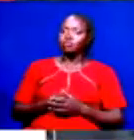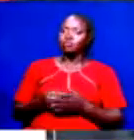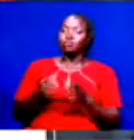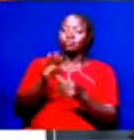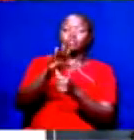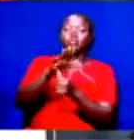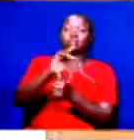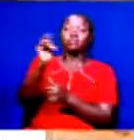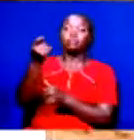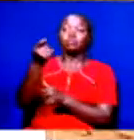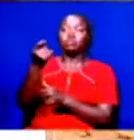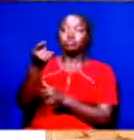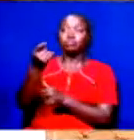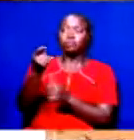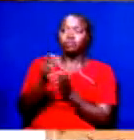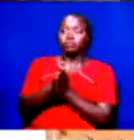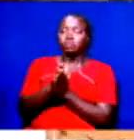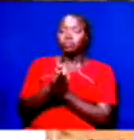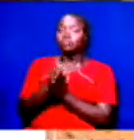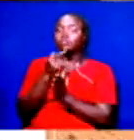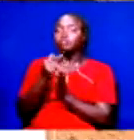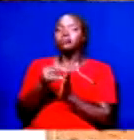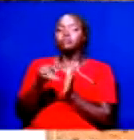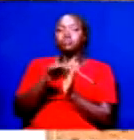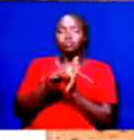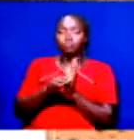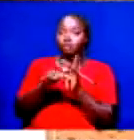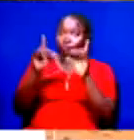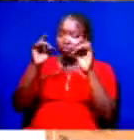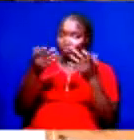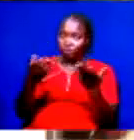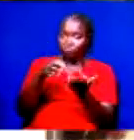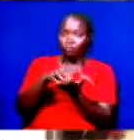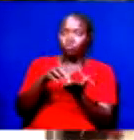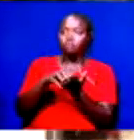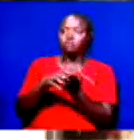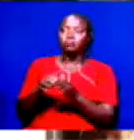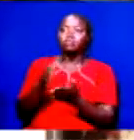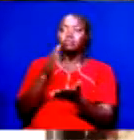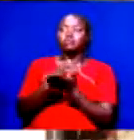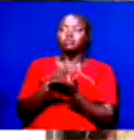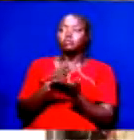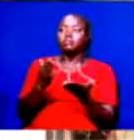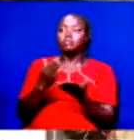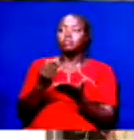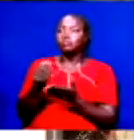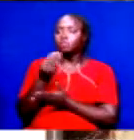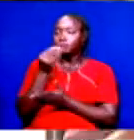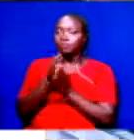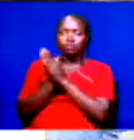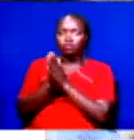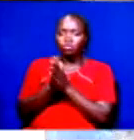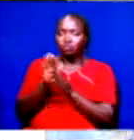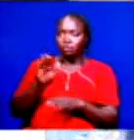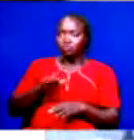Meg Whitman, underscored her sentiments, painting a picture of the situation in the ground. Malnutrition, we heard a story of a woman